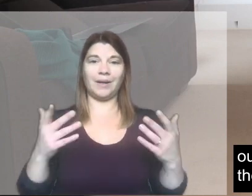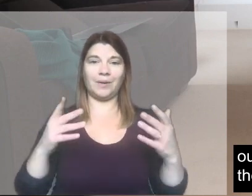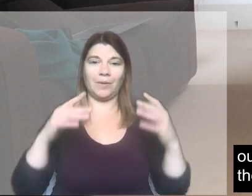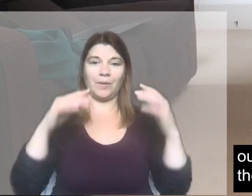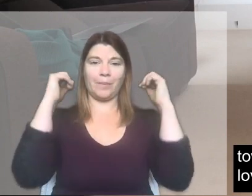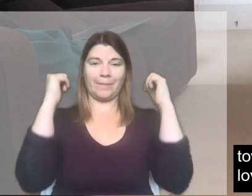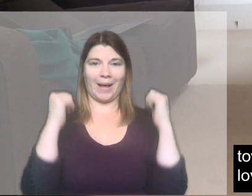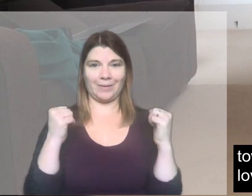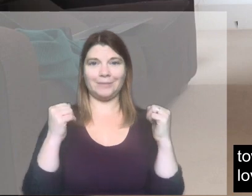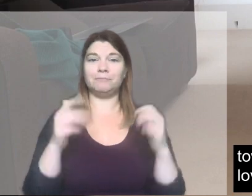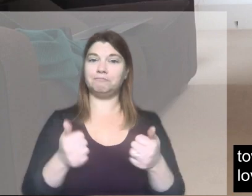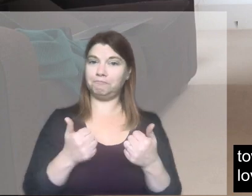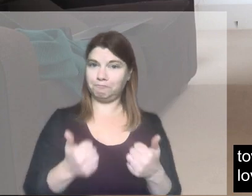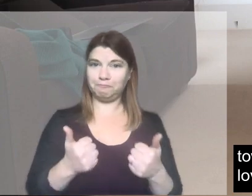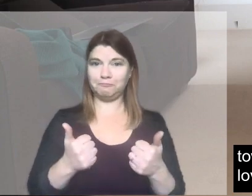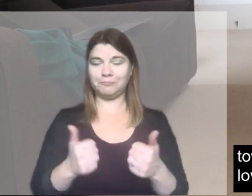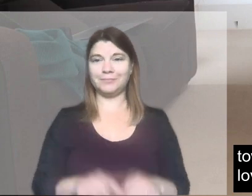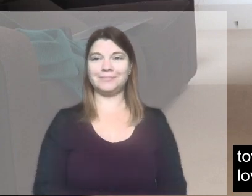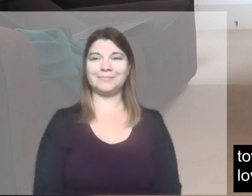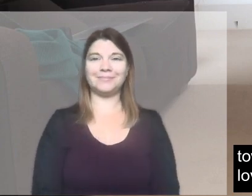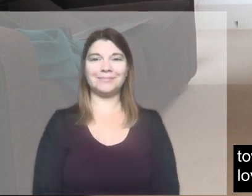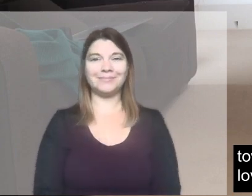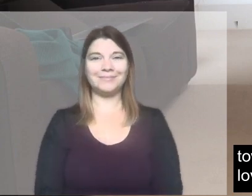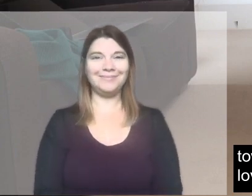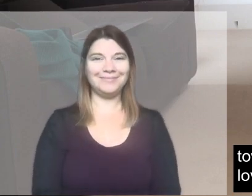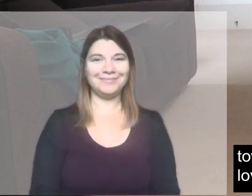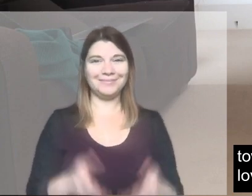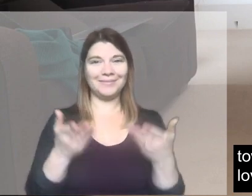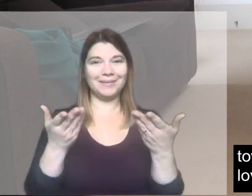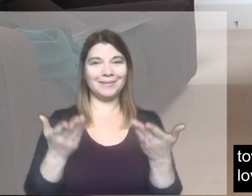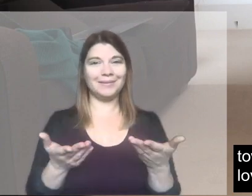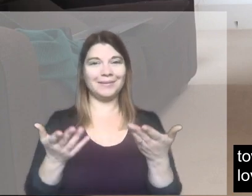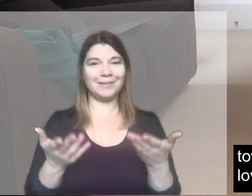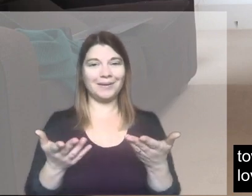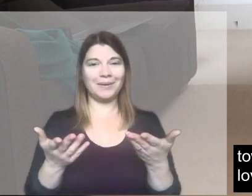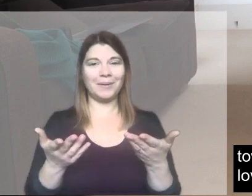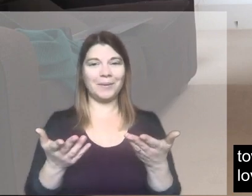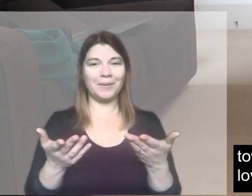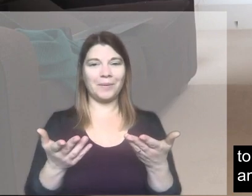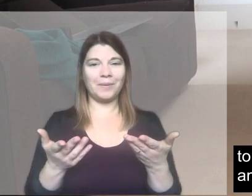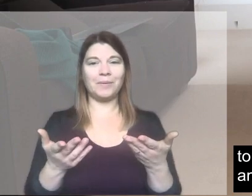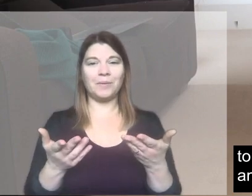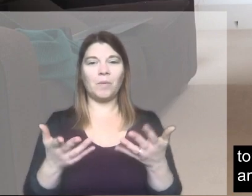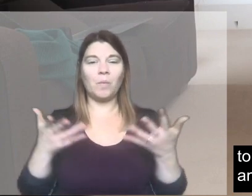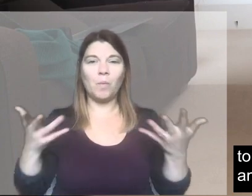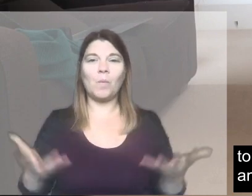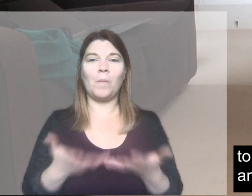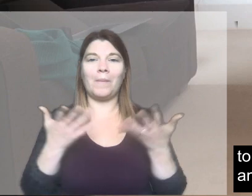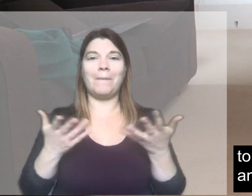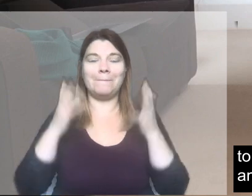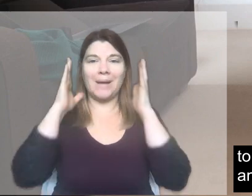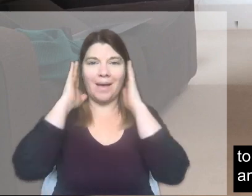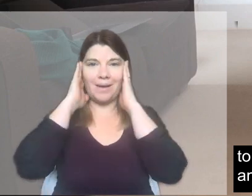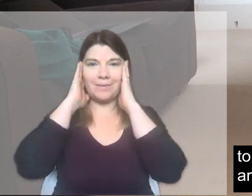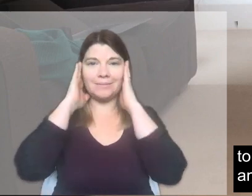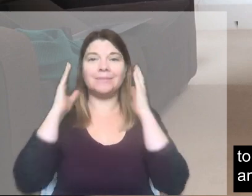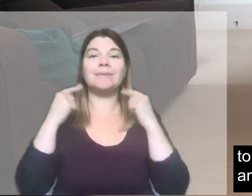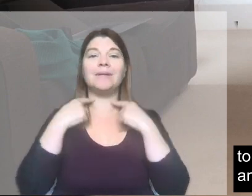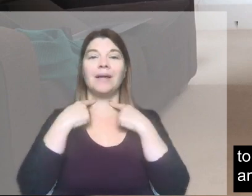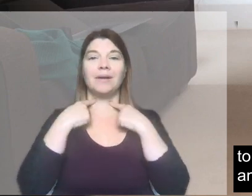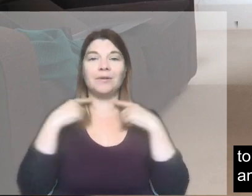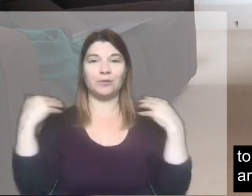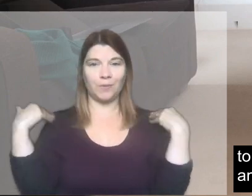and then down towards the rib cage. Great stuff. Okay, lovely. Now we're going to begin to mobilize